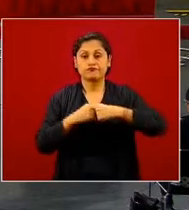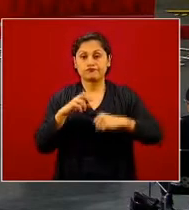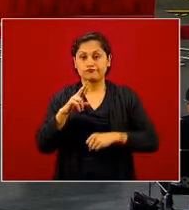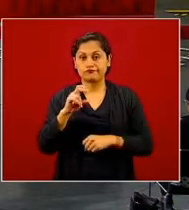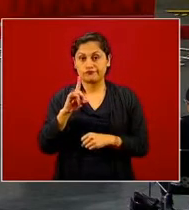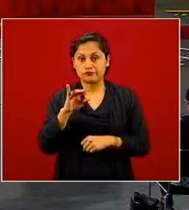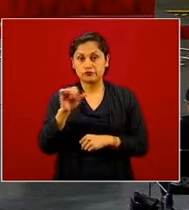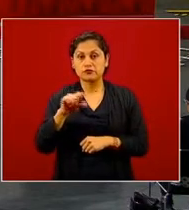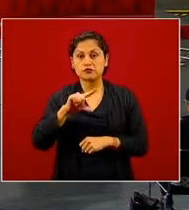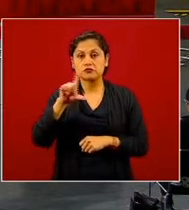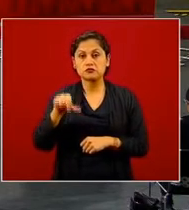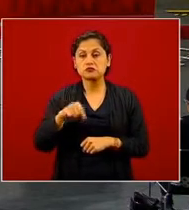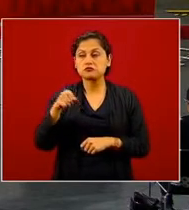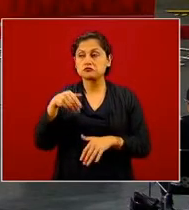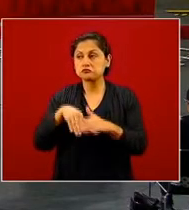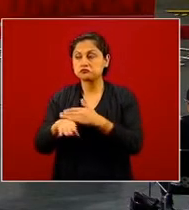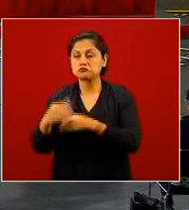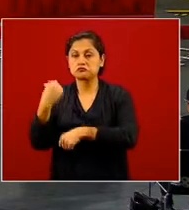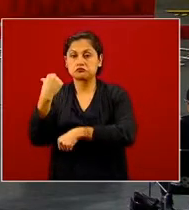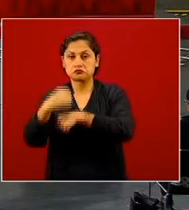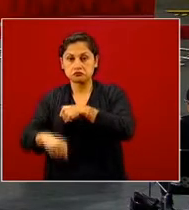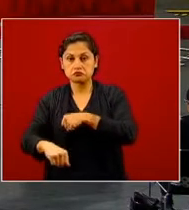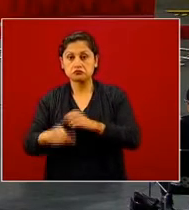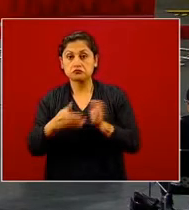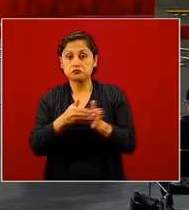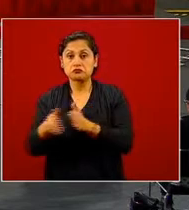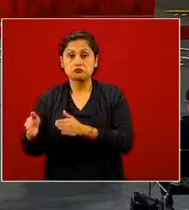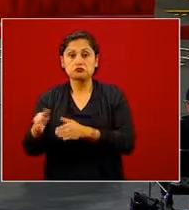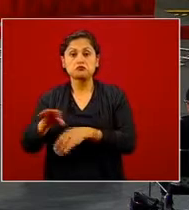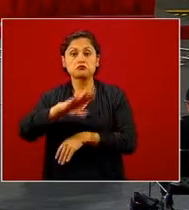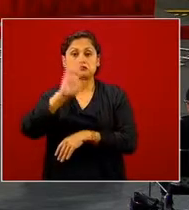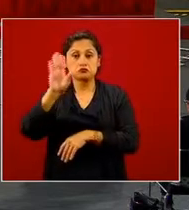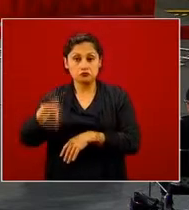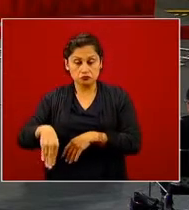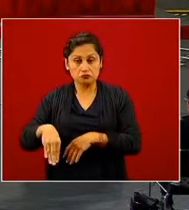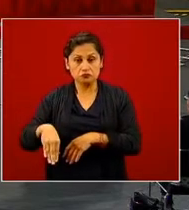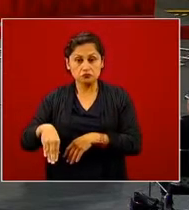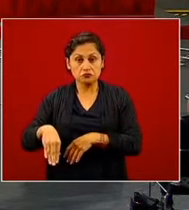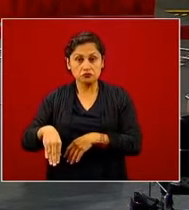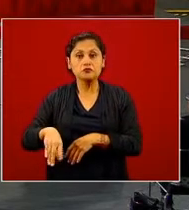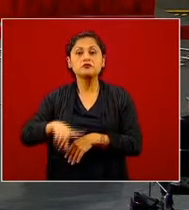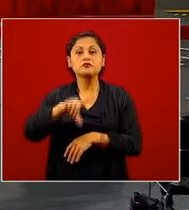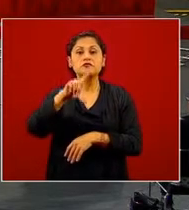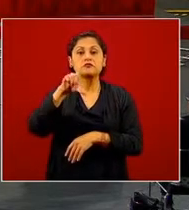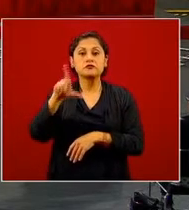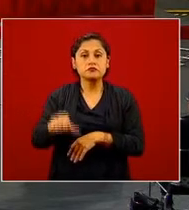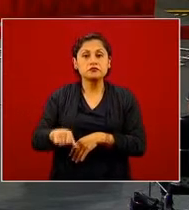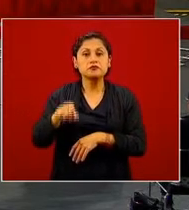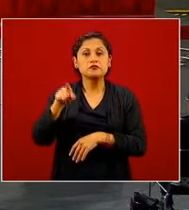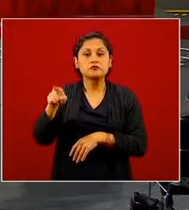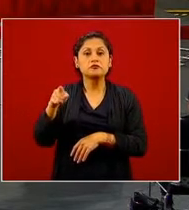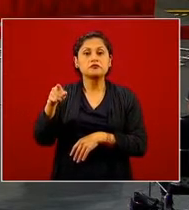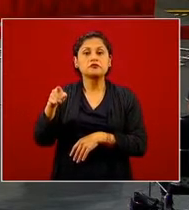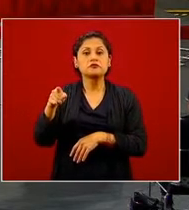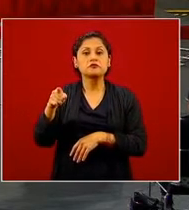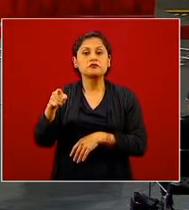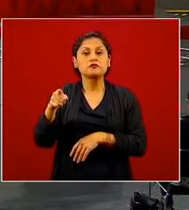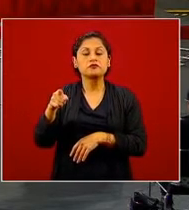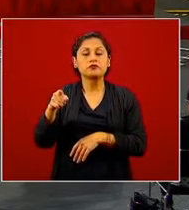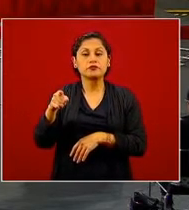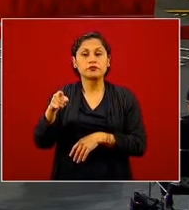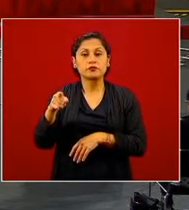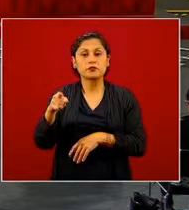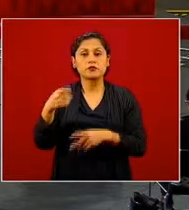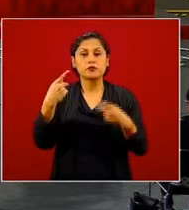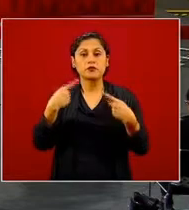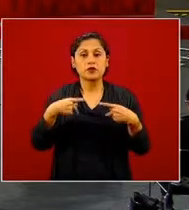surgery. What happened inside, we don't know, but half an hour later, this person died. And the funeral services, when